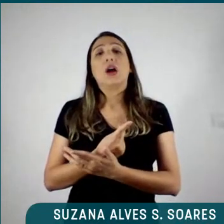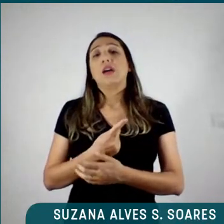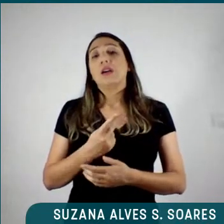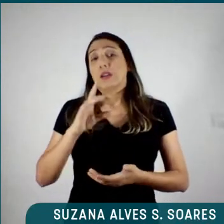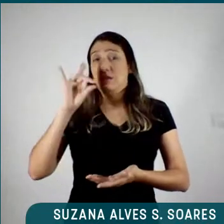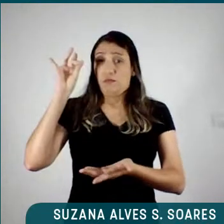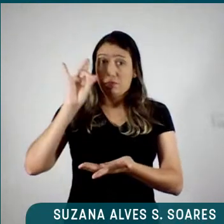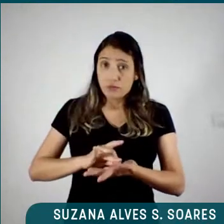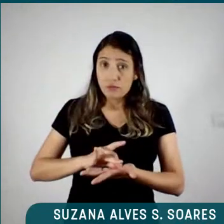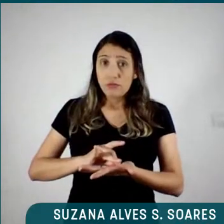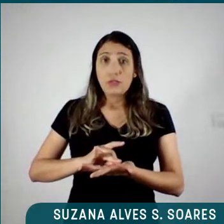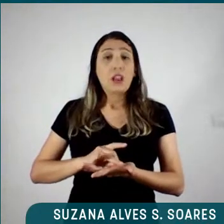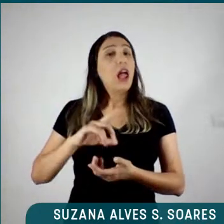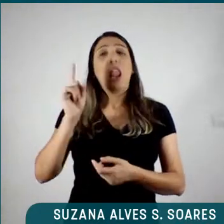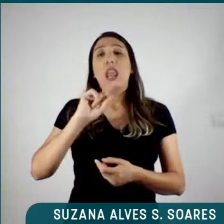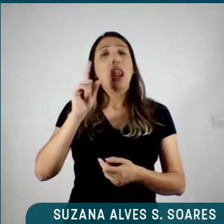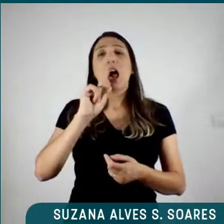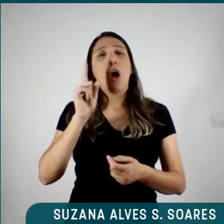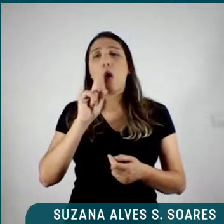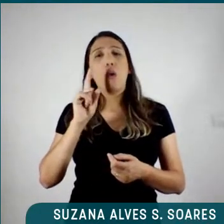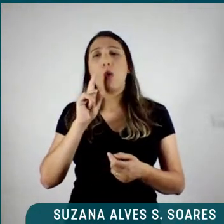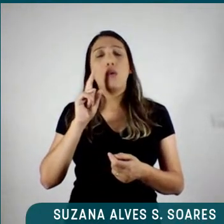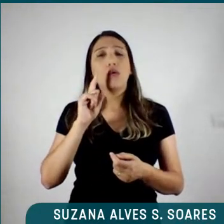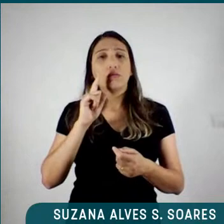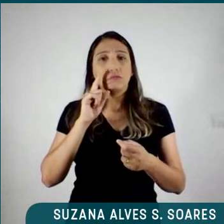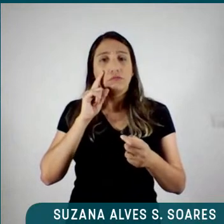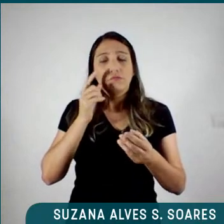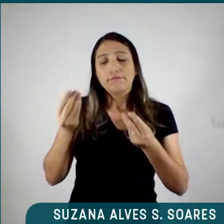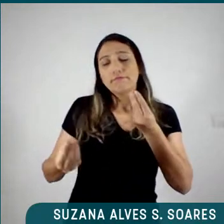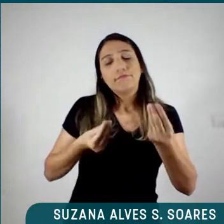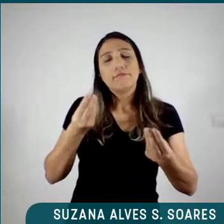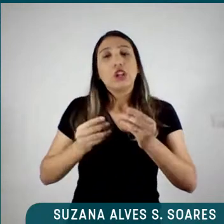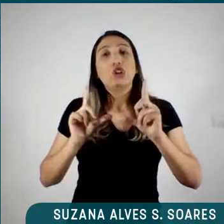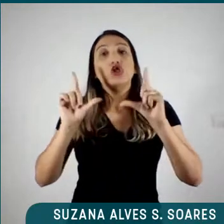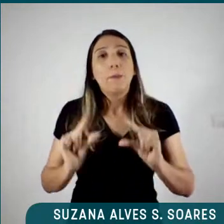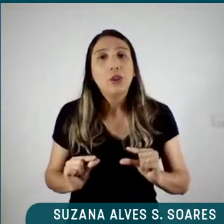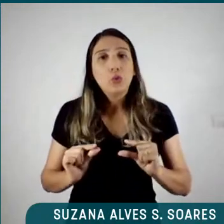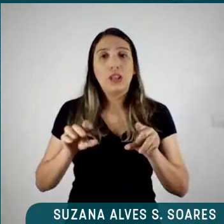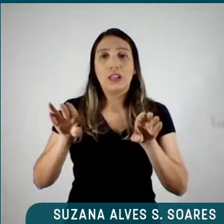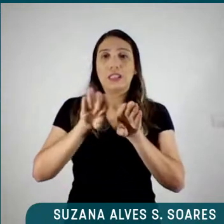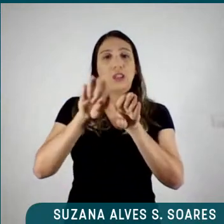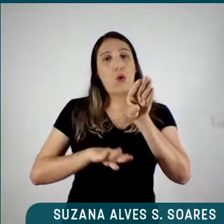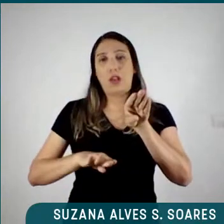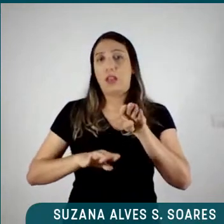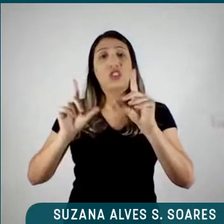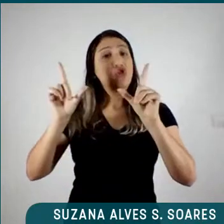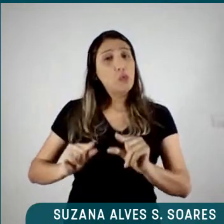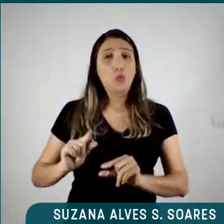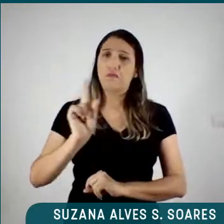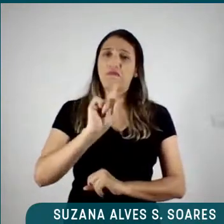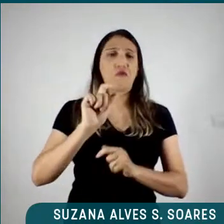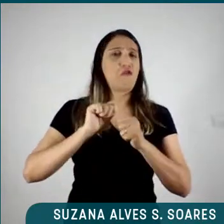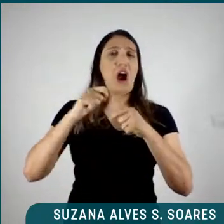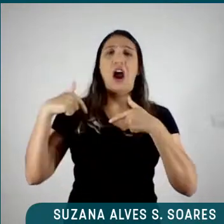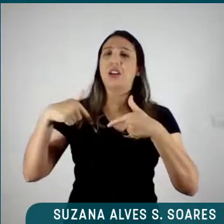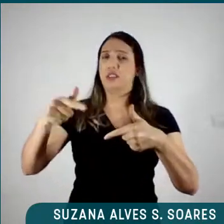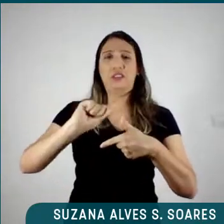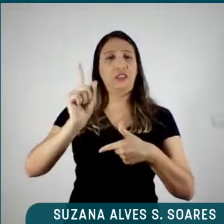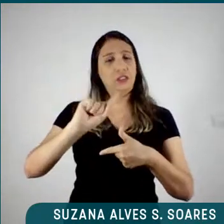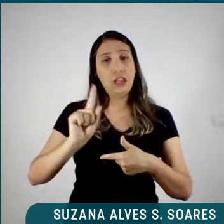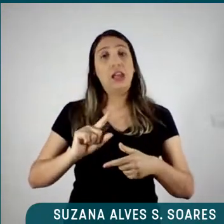nowadays public policies that do not take into account gender and these inequalities, reducing